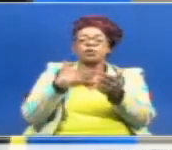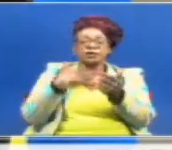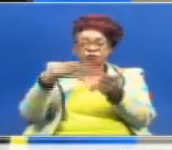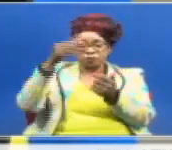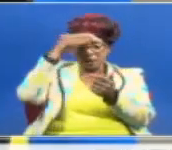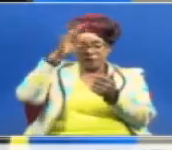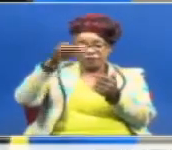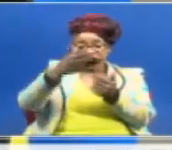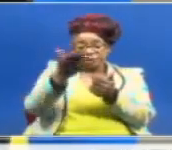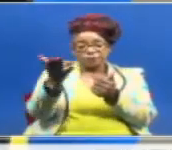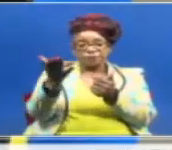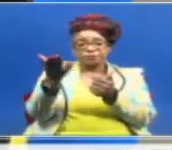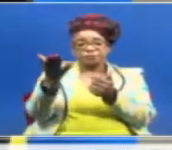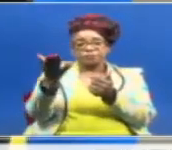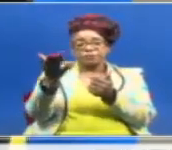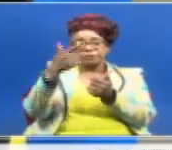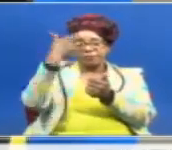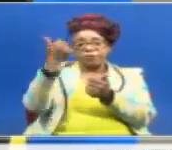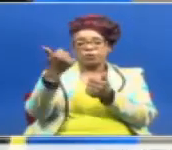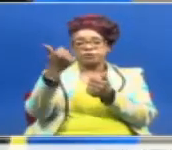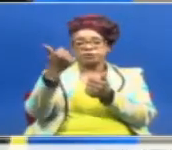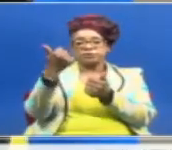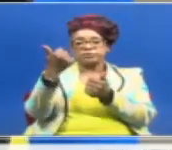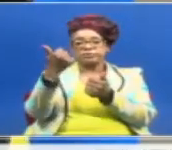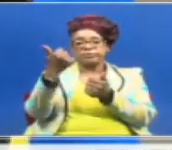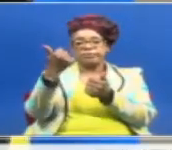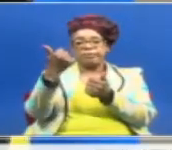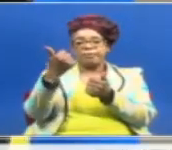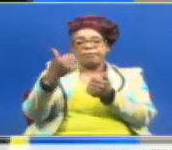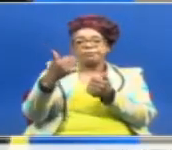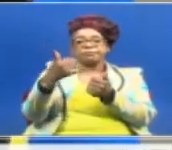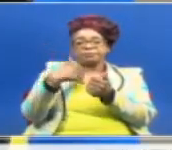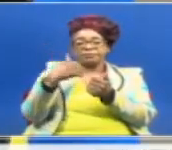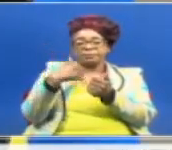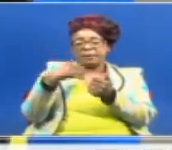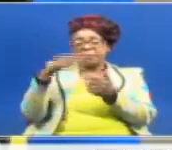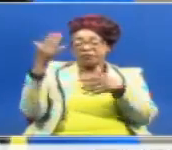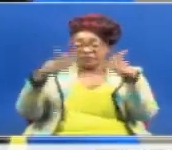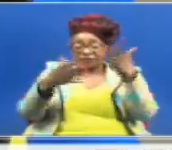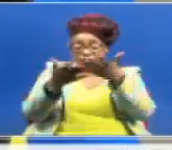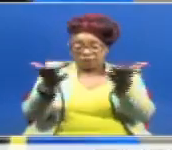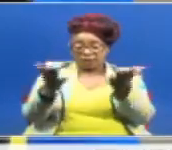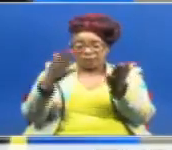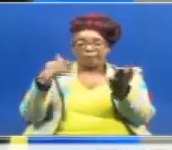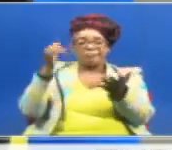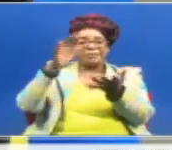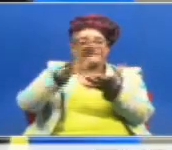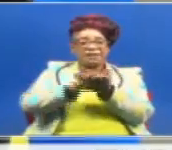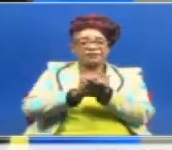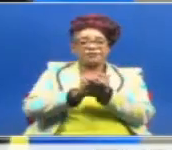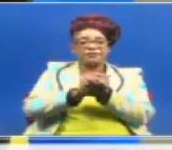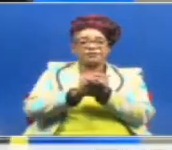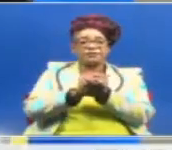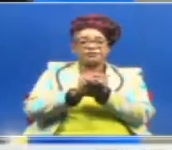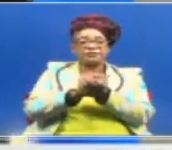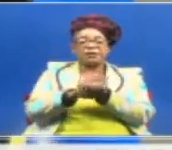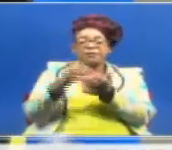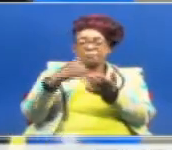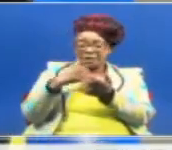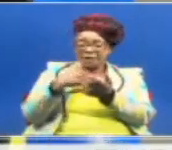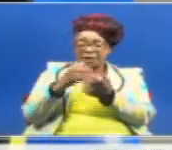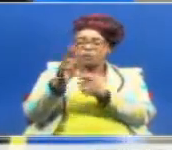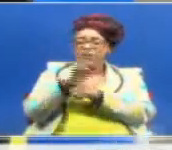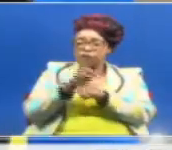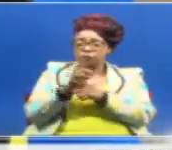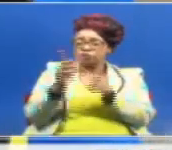you, because you are my professors today, and I want to believe that I'll take the shortest period